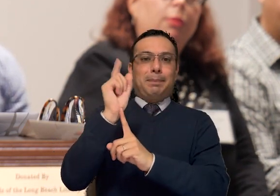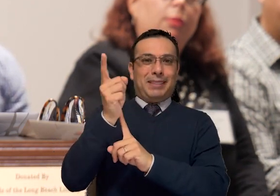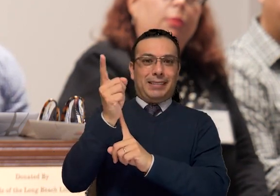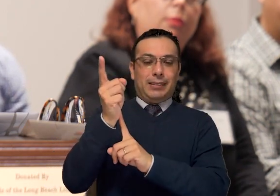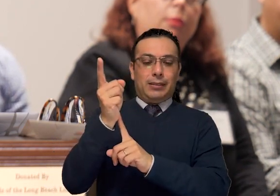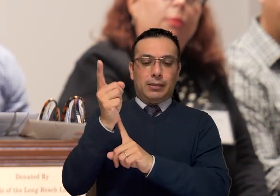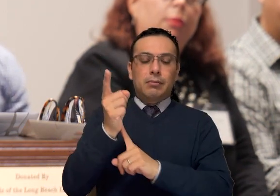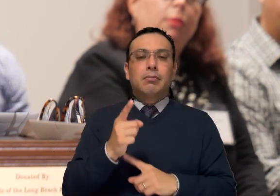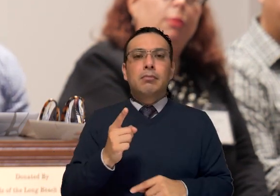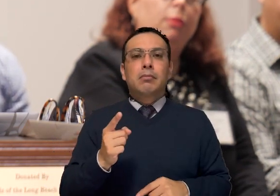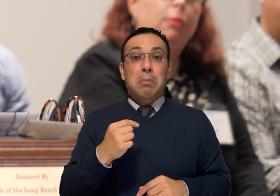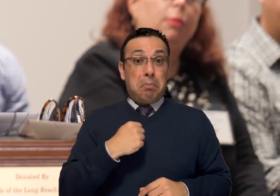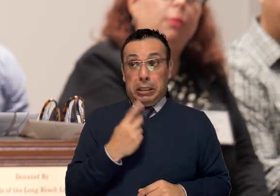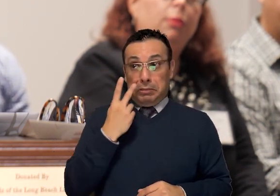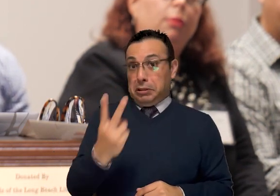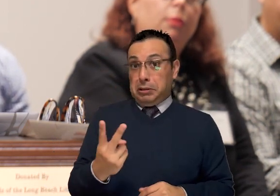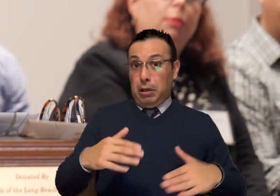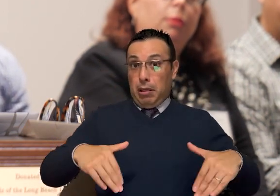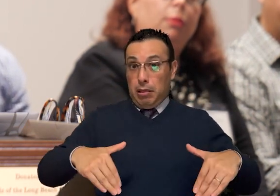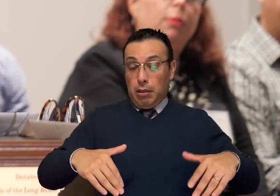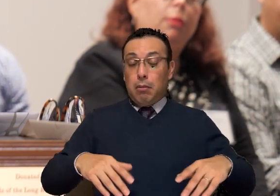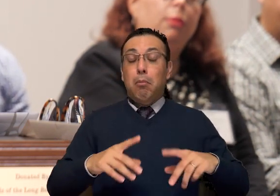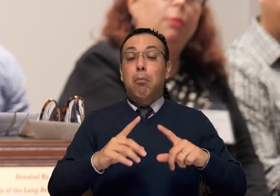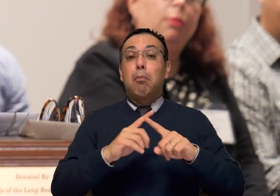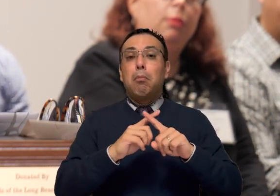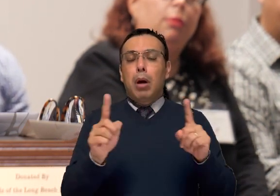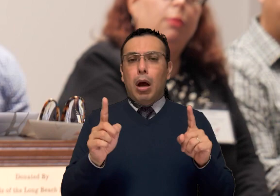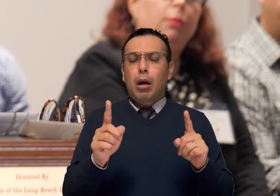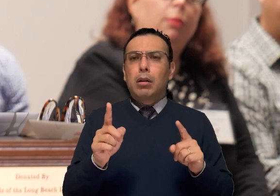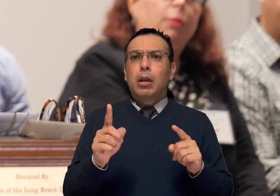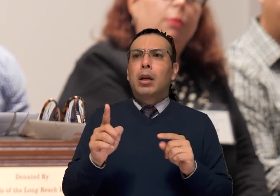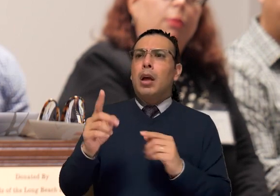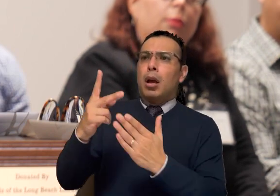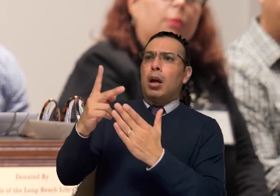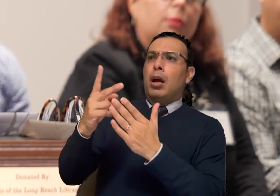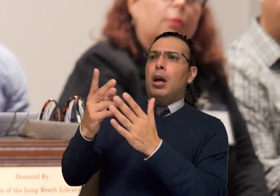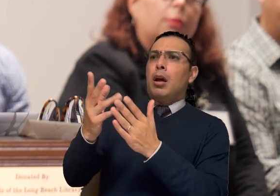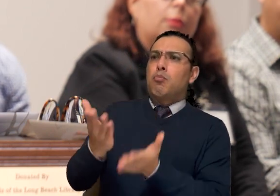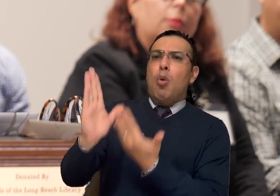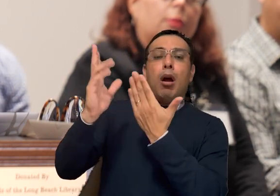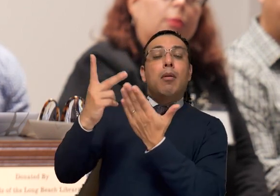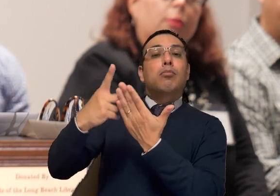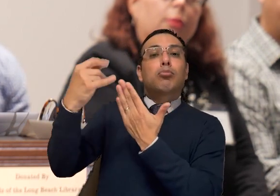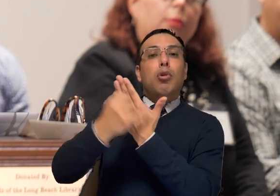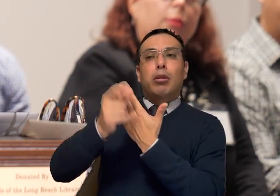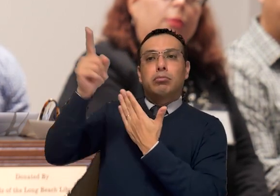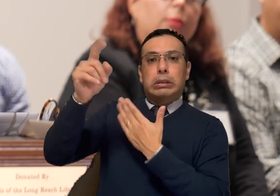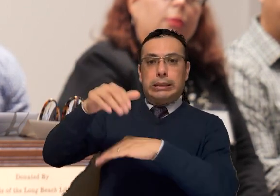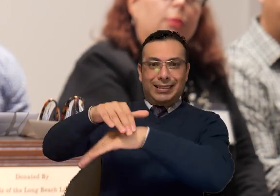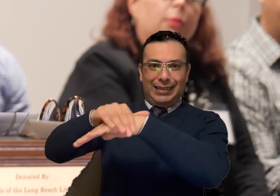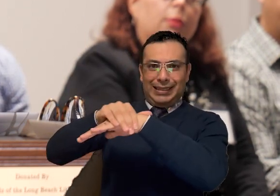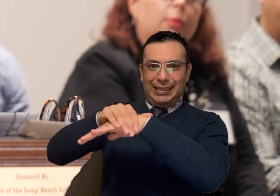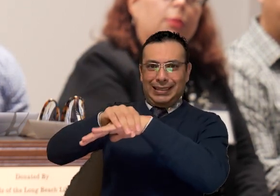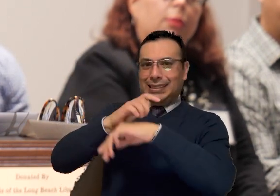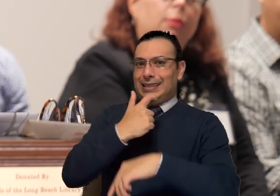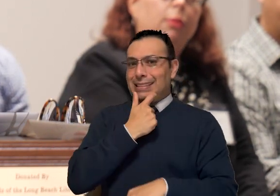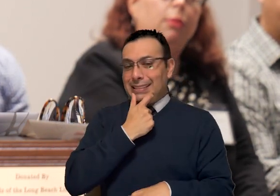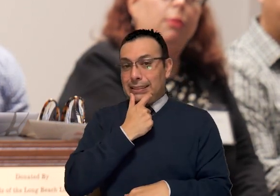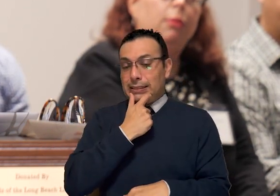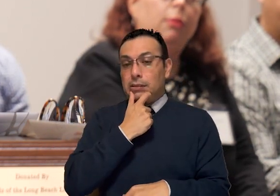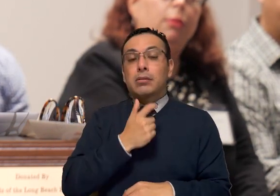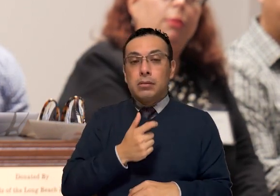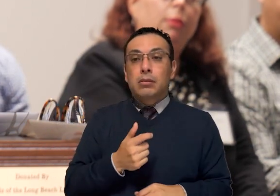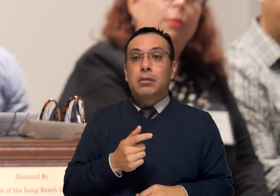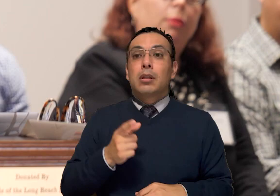a project in England that basically, this writer is saying, ruined a fishing community. There were no